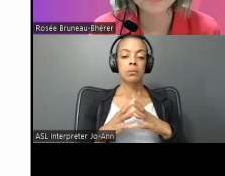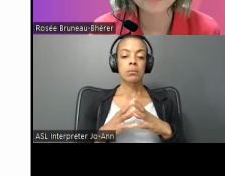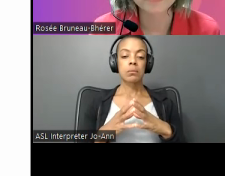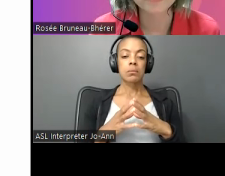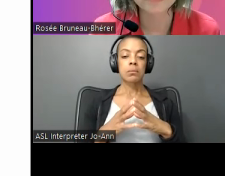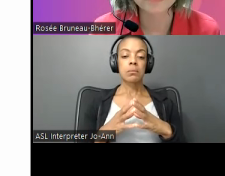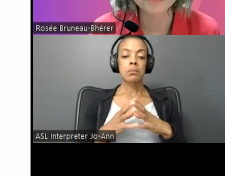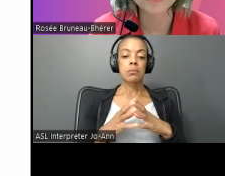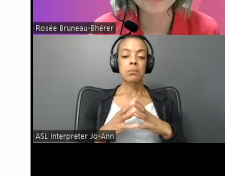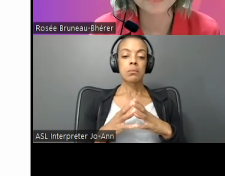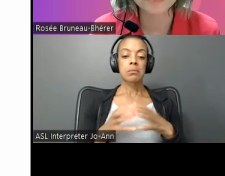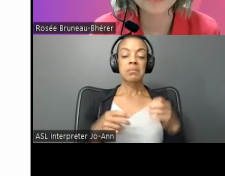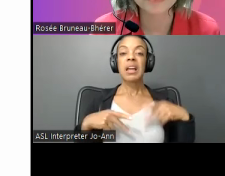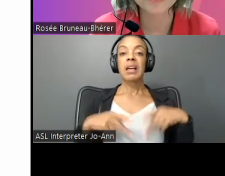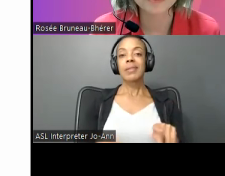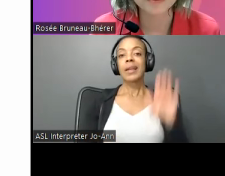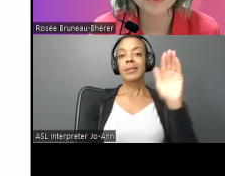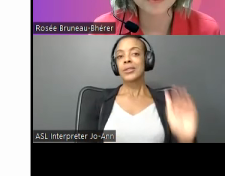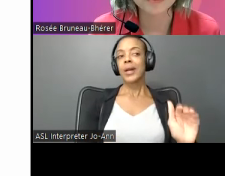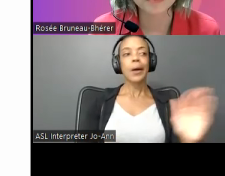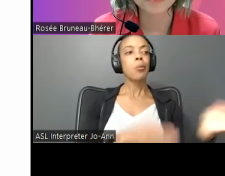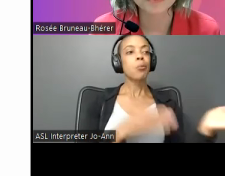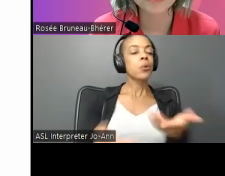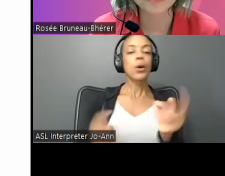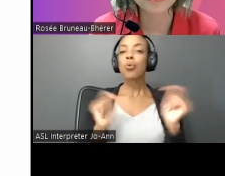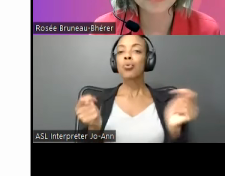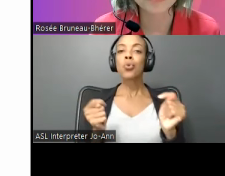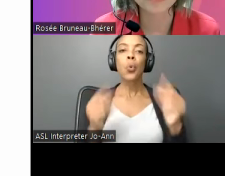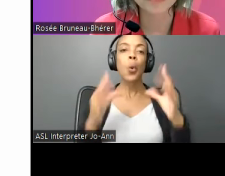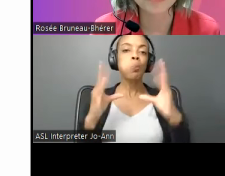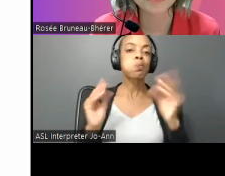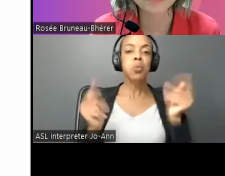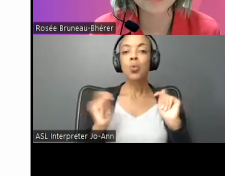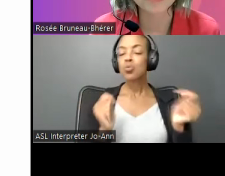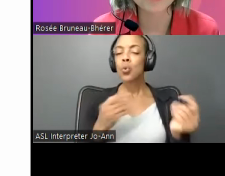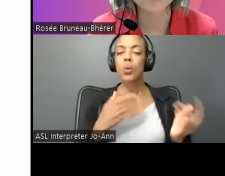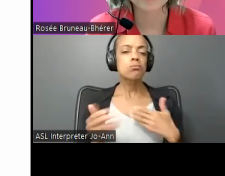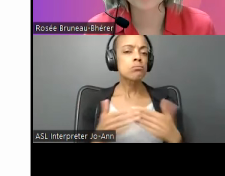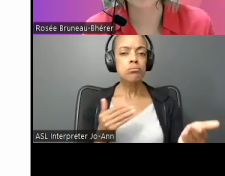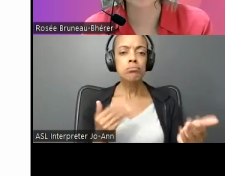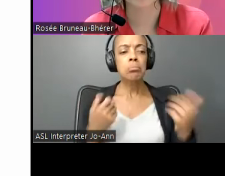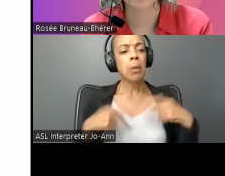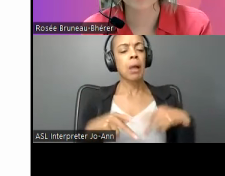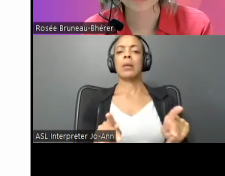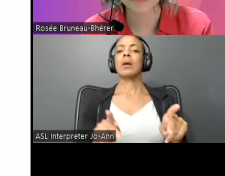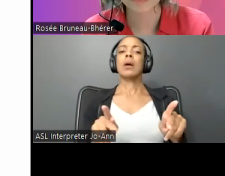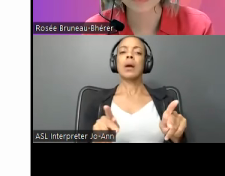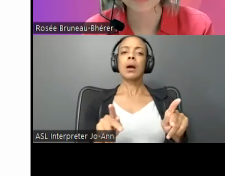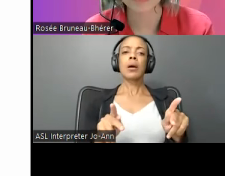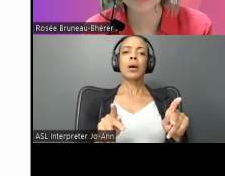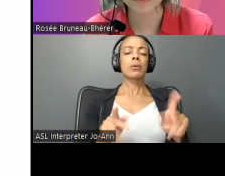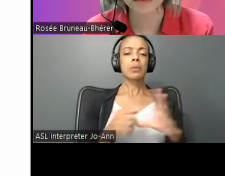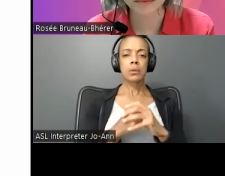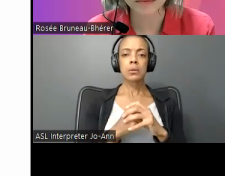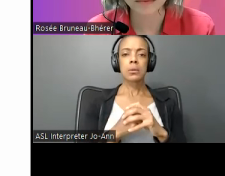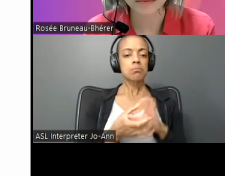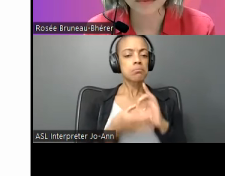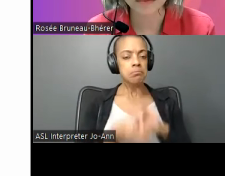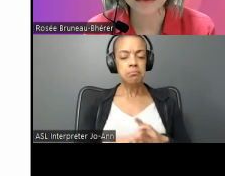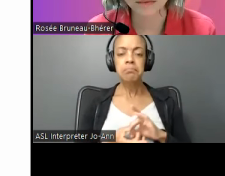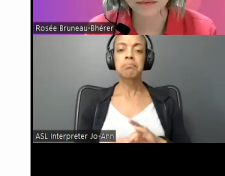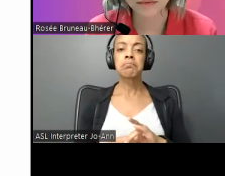to have a little stuffed animal or something. All these things are anchors, or times when